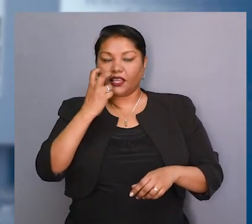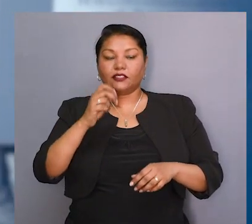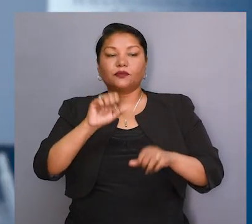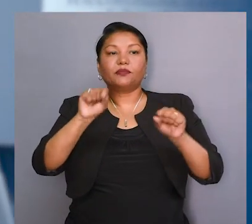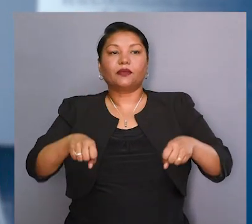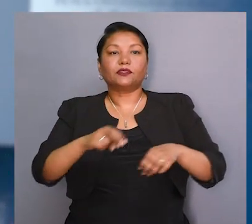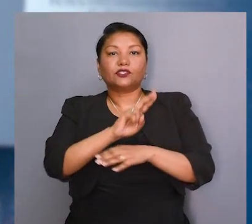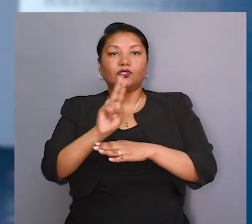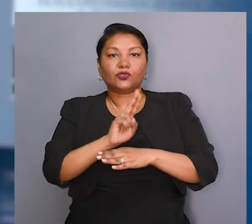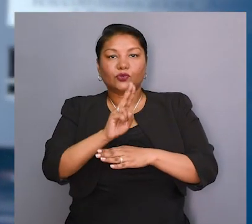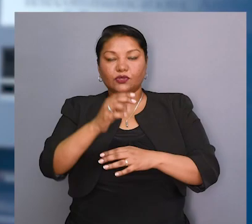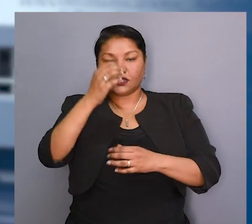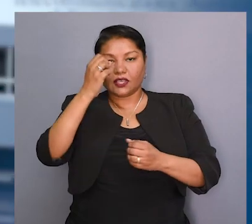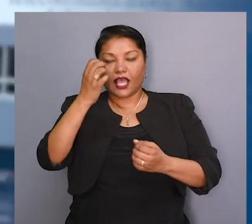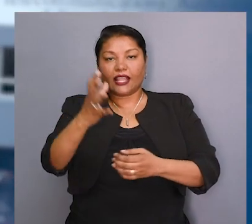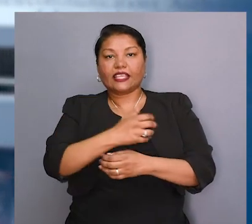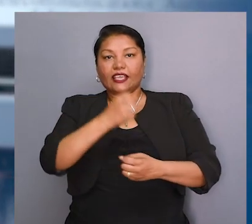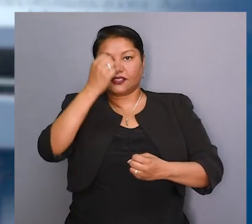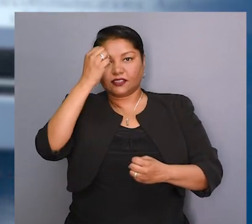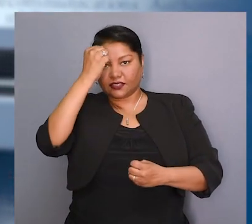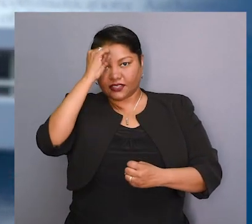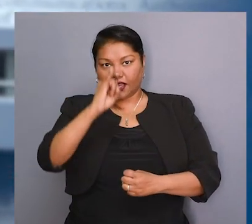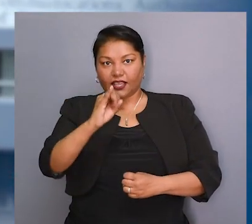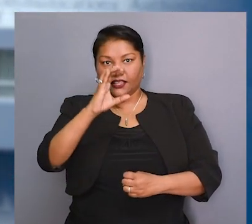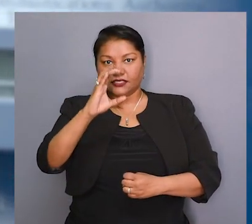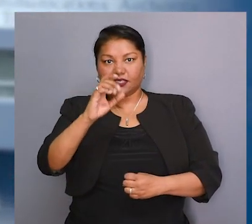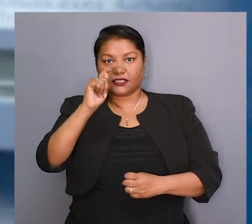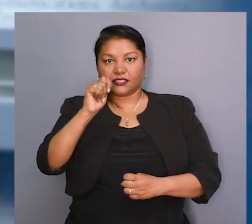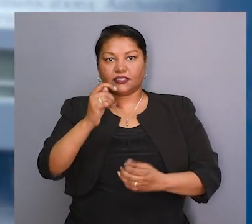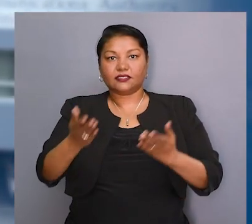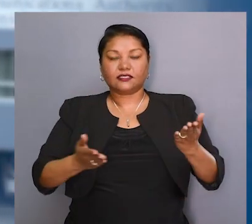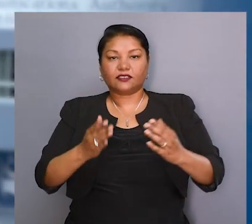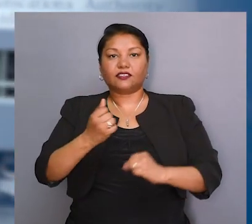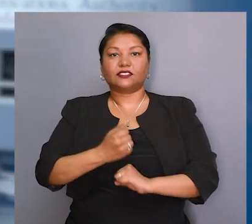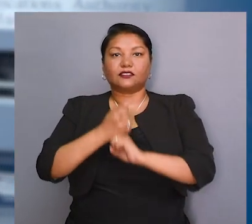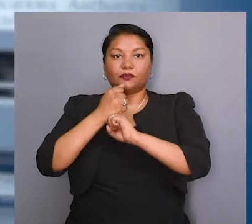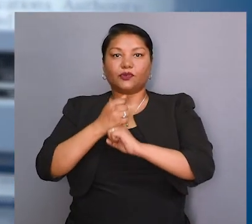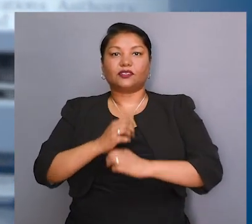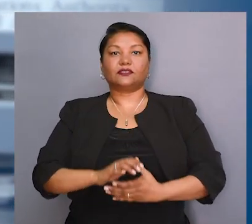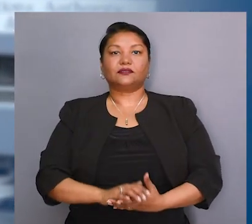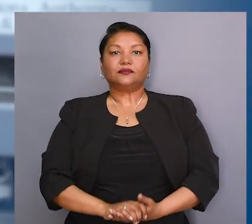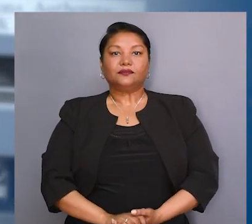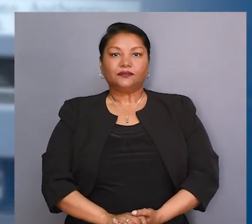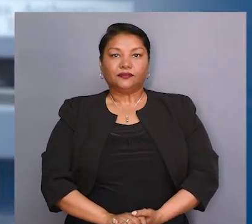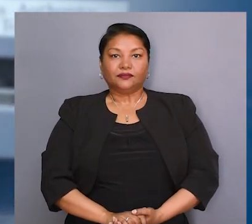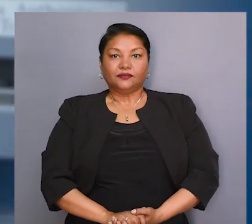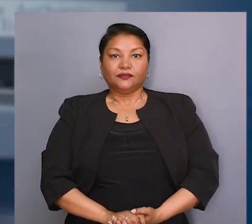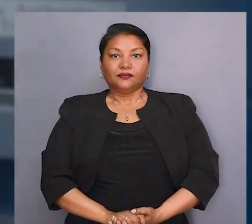and visual impairments, and to ensure that necessary services are available and supported.